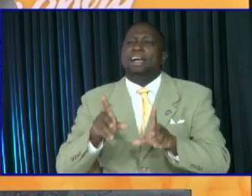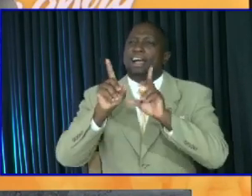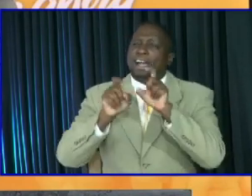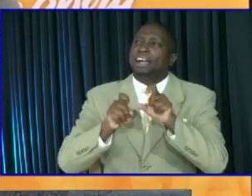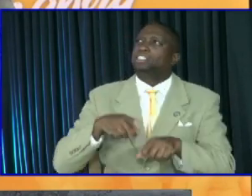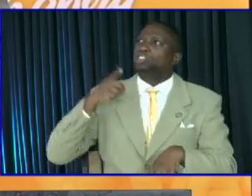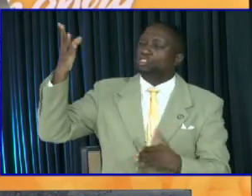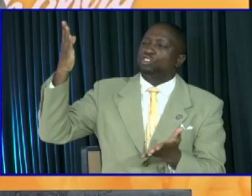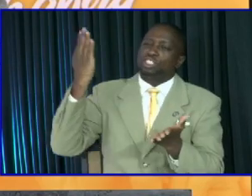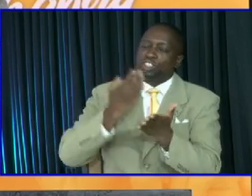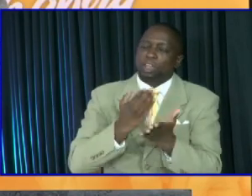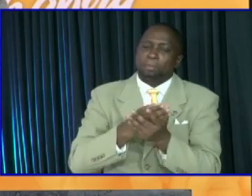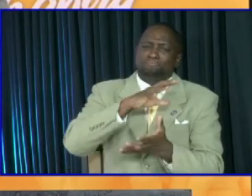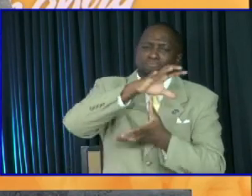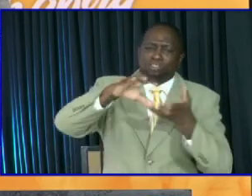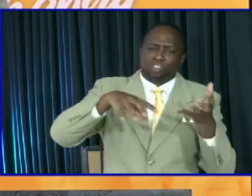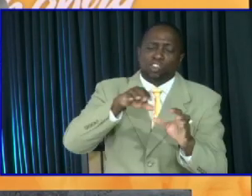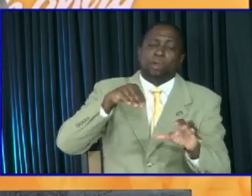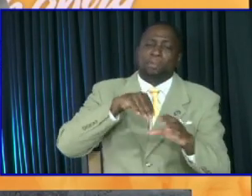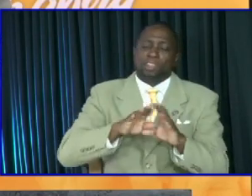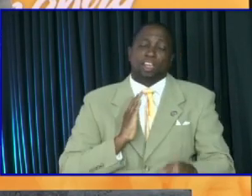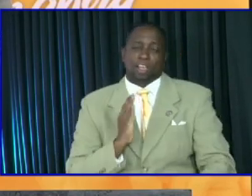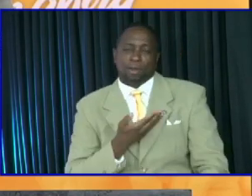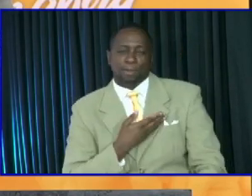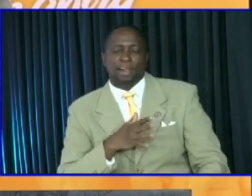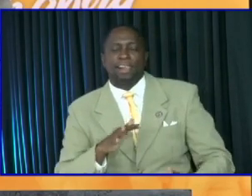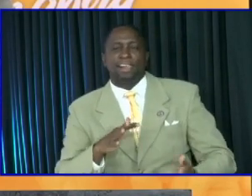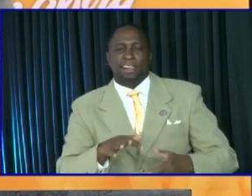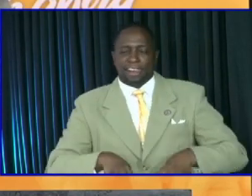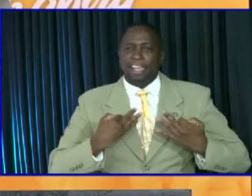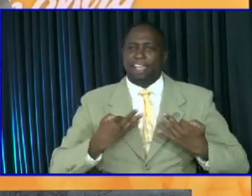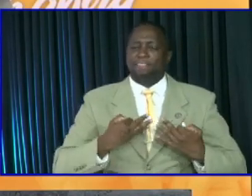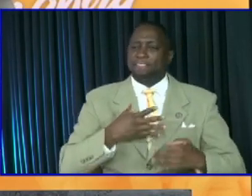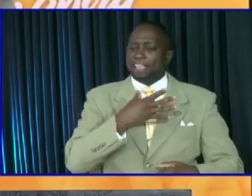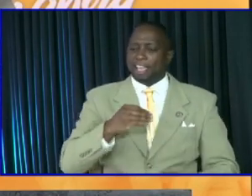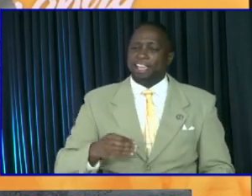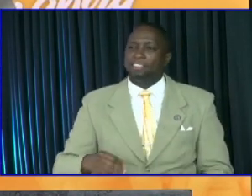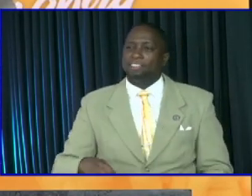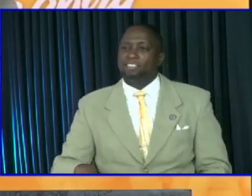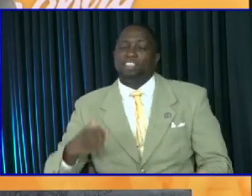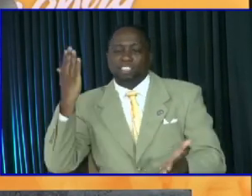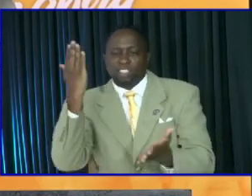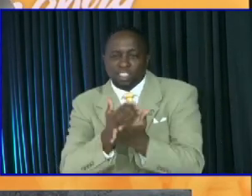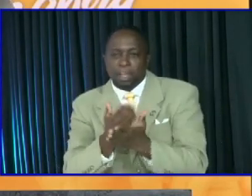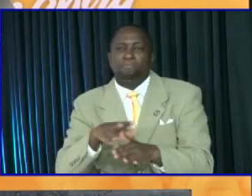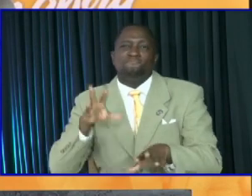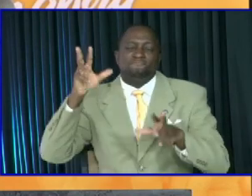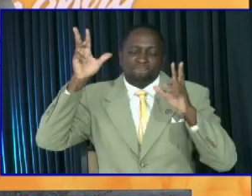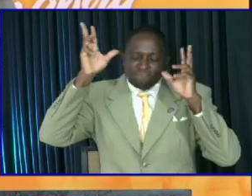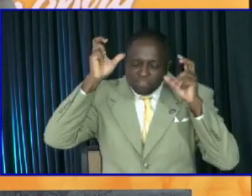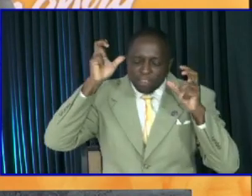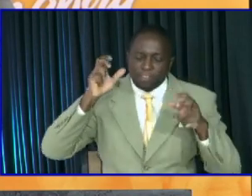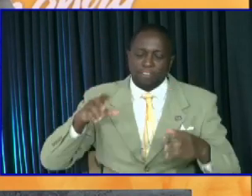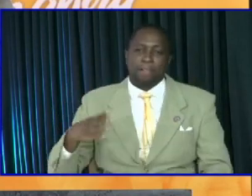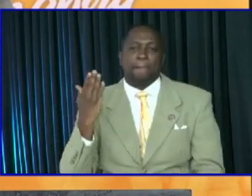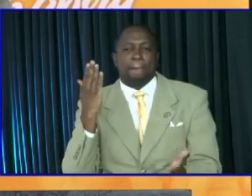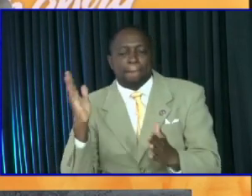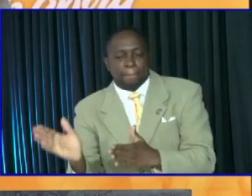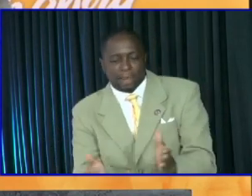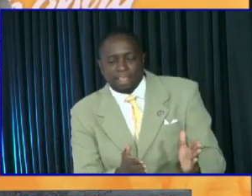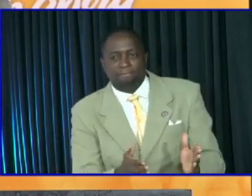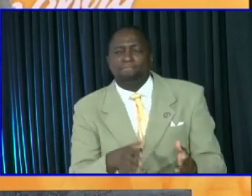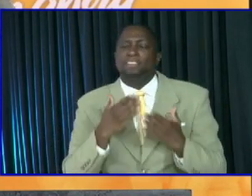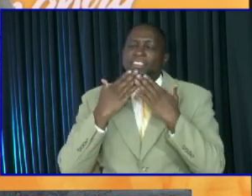lives of many. And we pray that you'll put the devil's plans and schemes to naught. We thank you for your